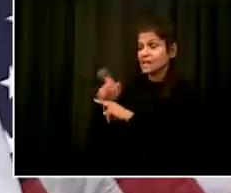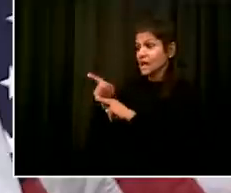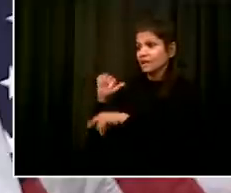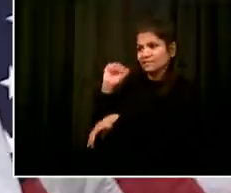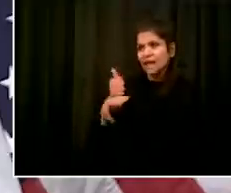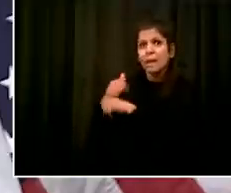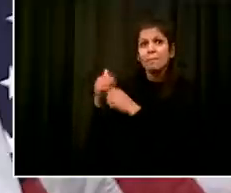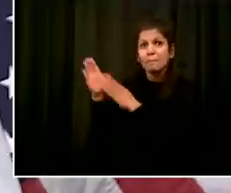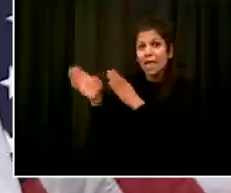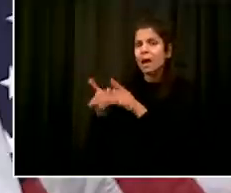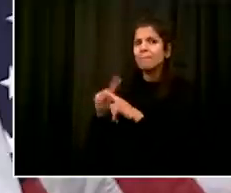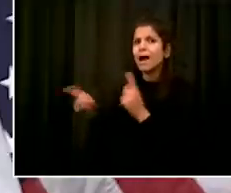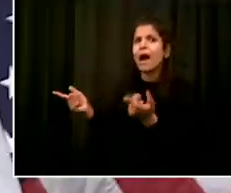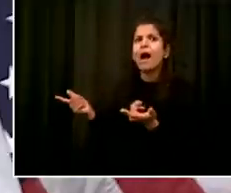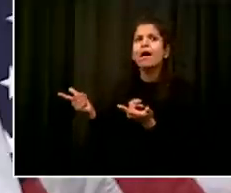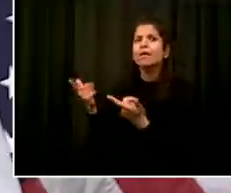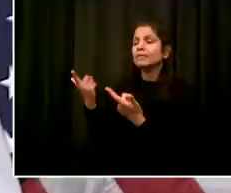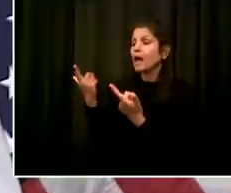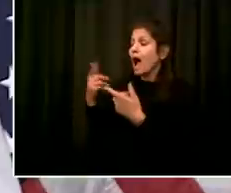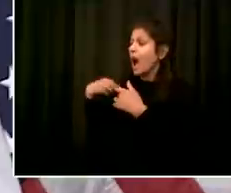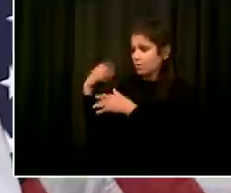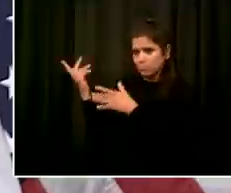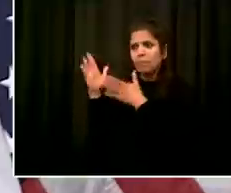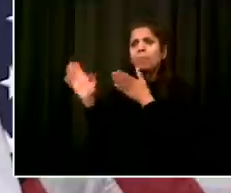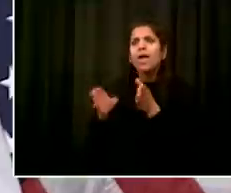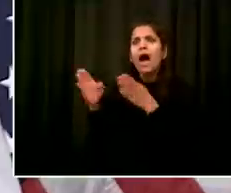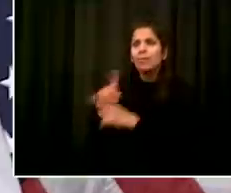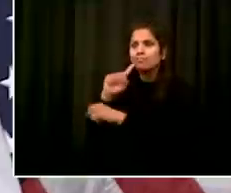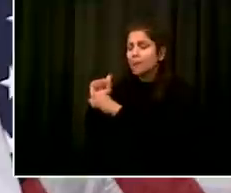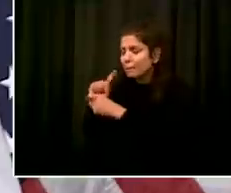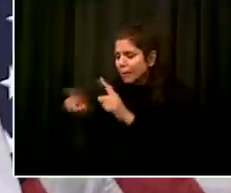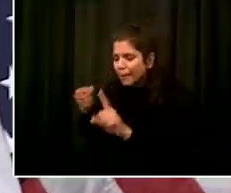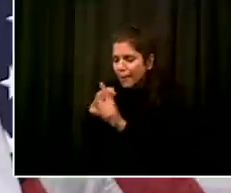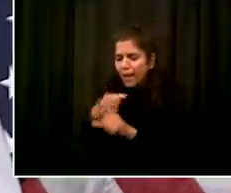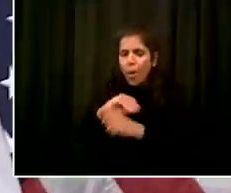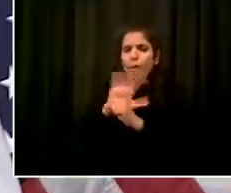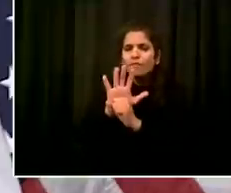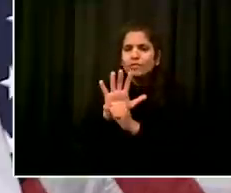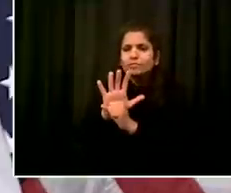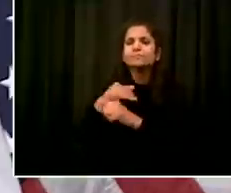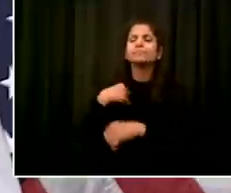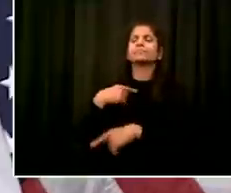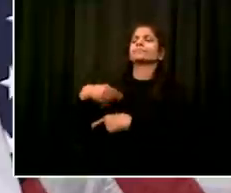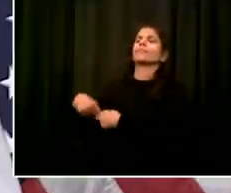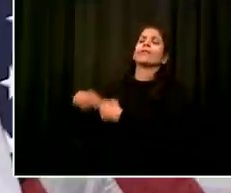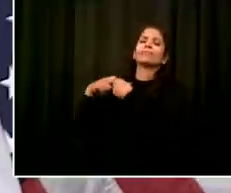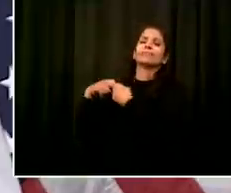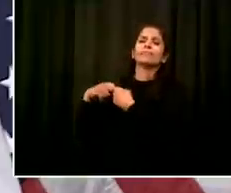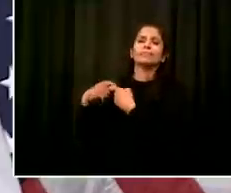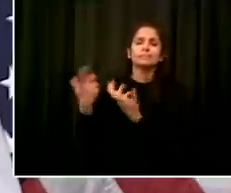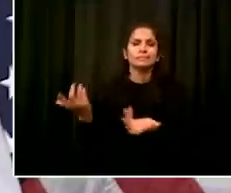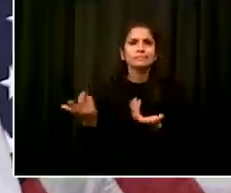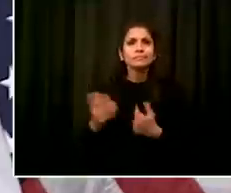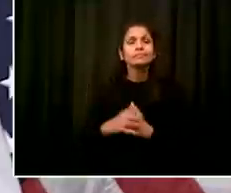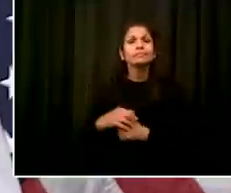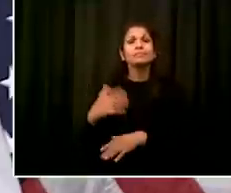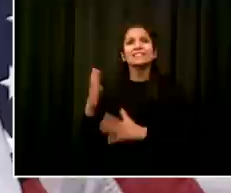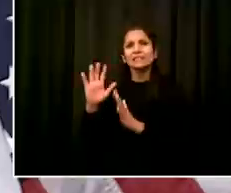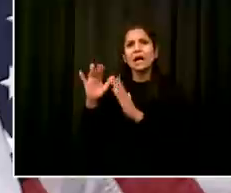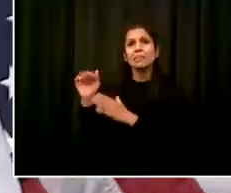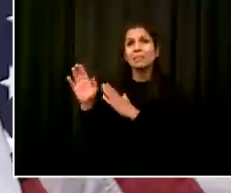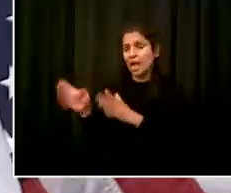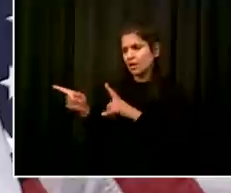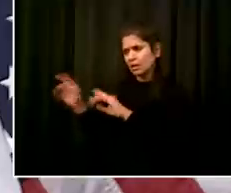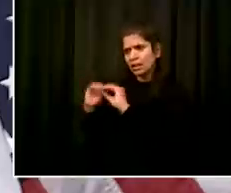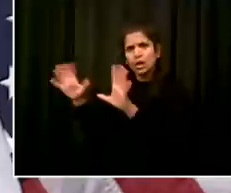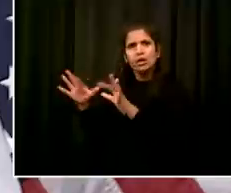clear. NYPD, through neighborhood policing, deep in communities, talking with young people, talking with their families. If a young person starting on a difficult